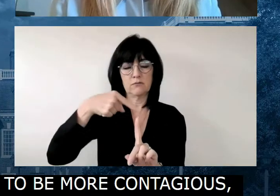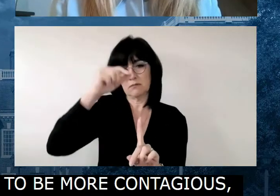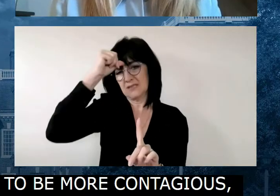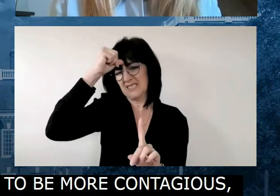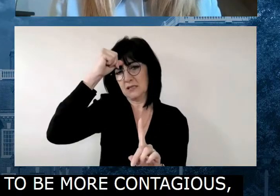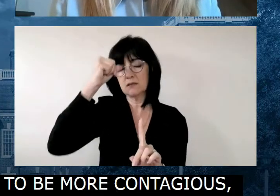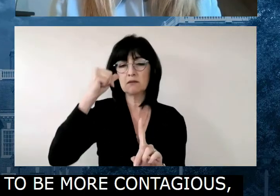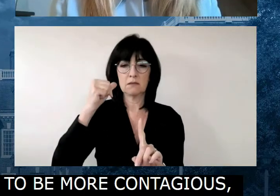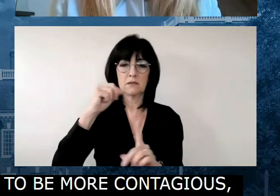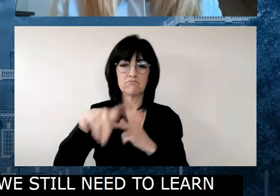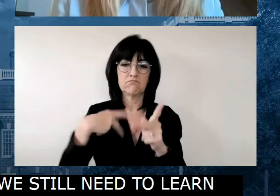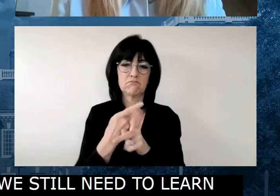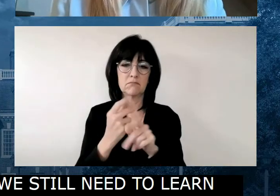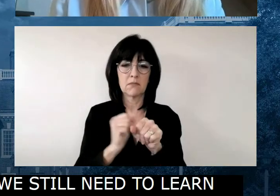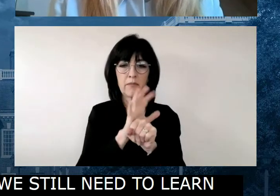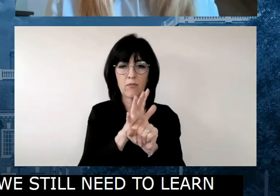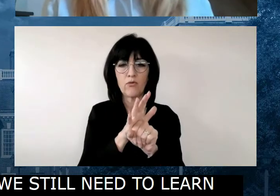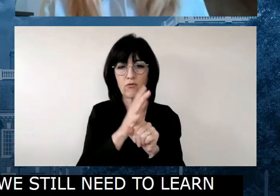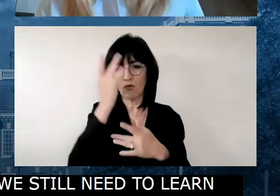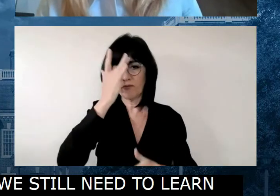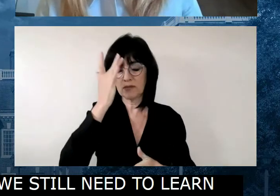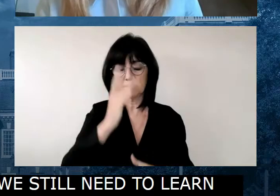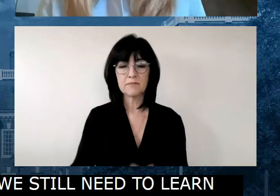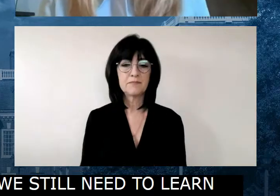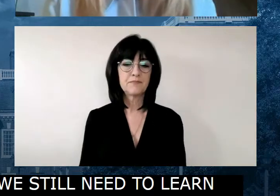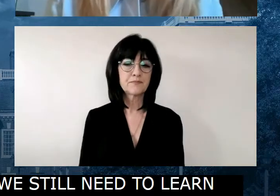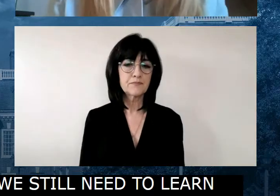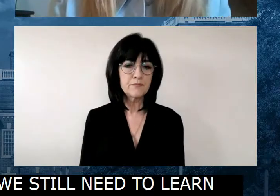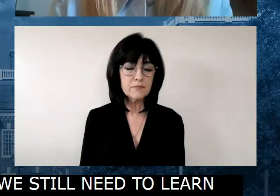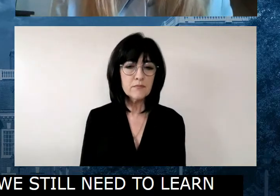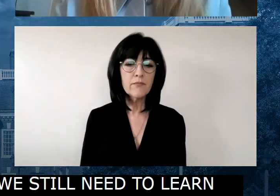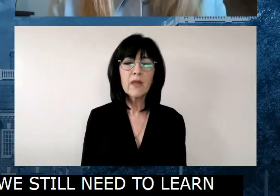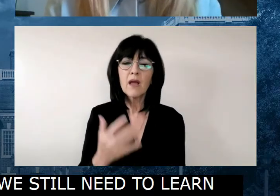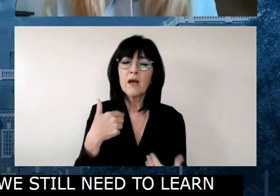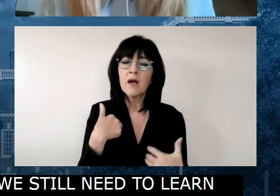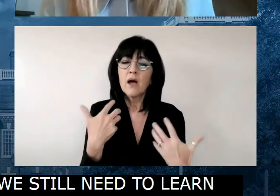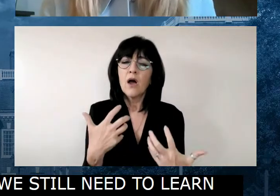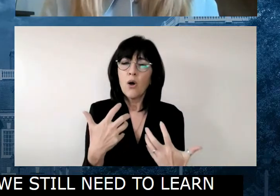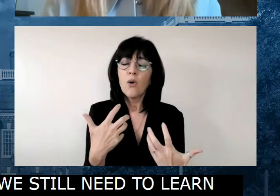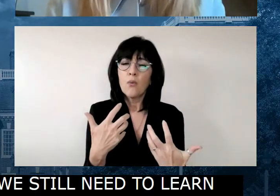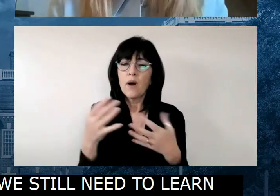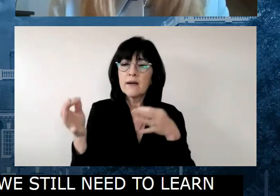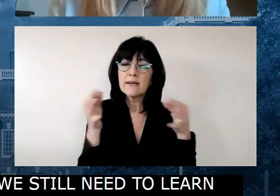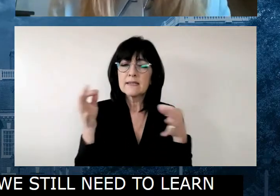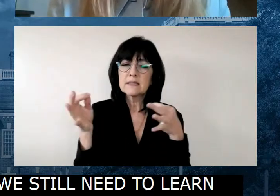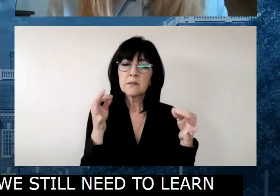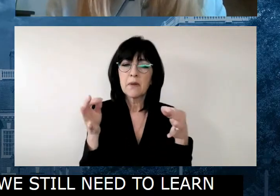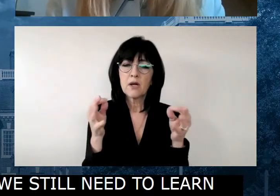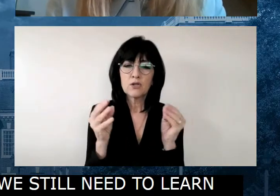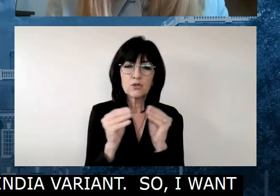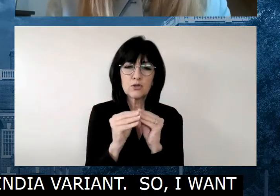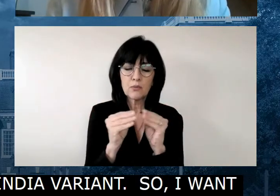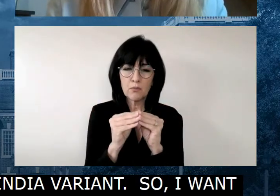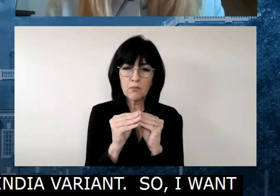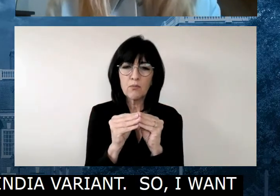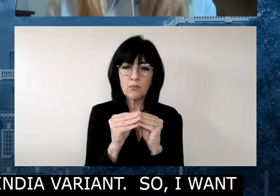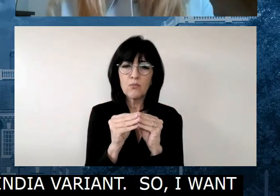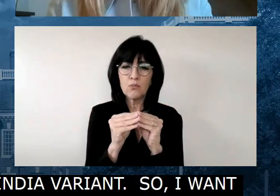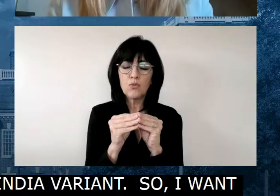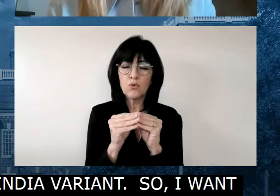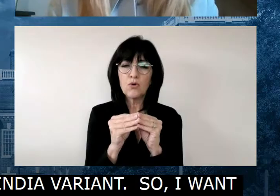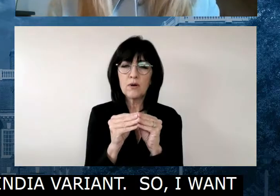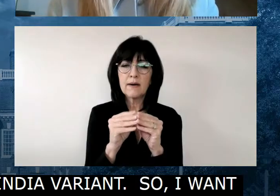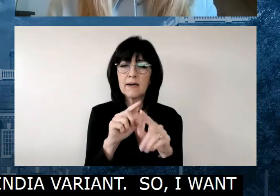So I want to talk a little bit about the science behind how do we increase our vaccination